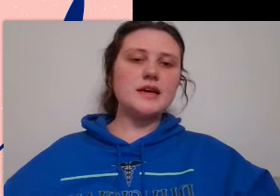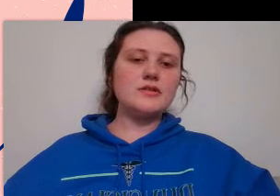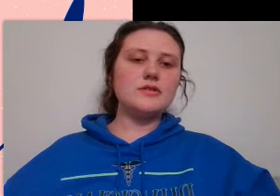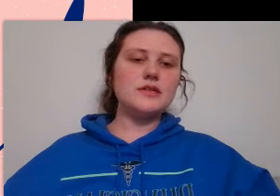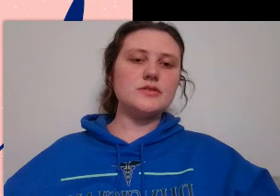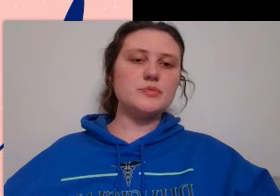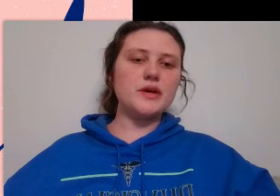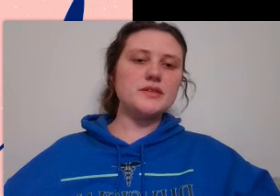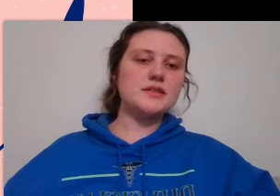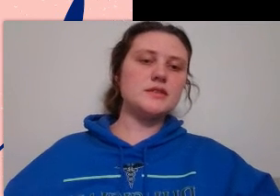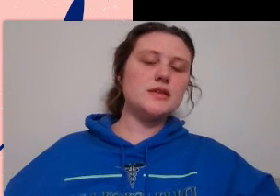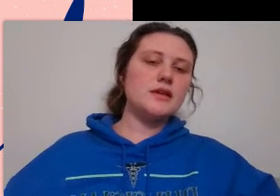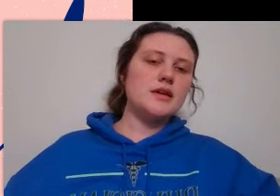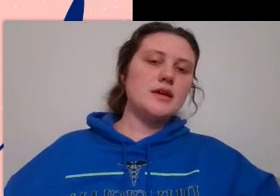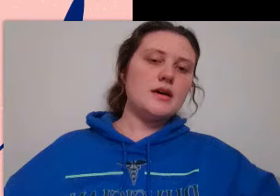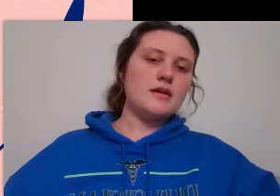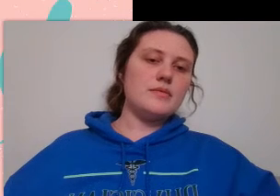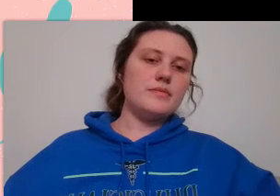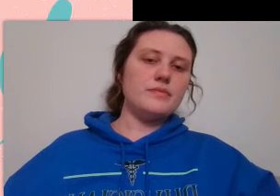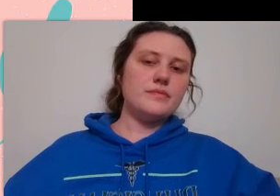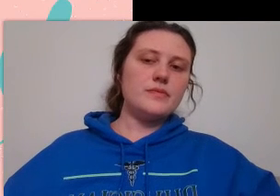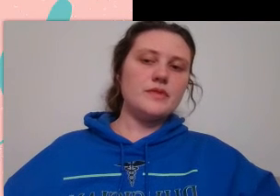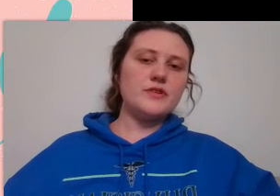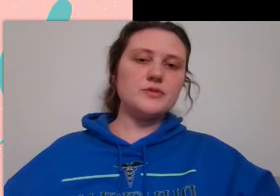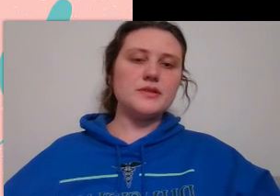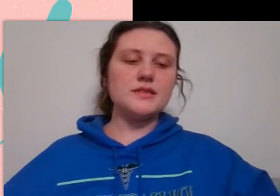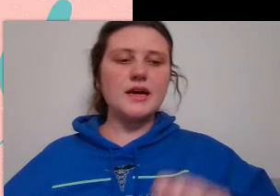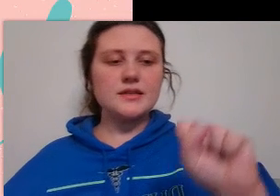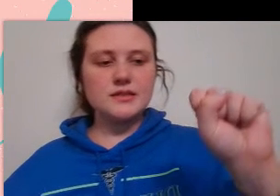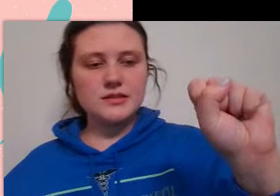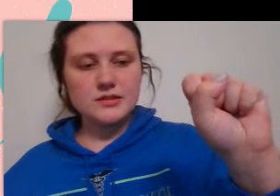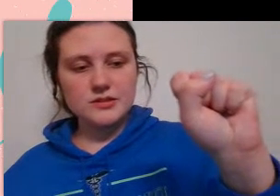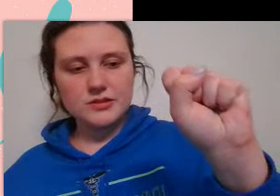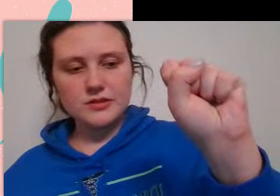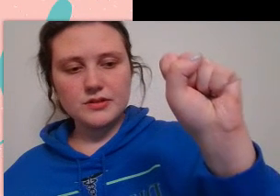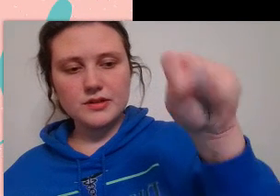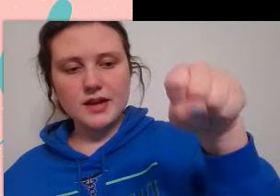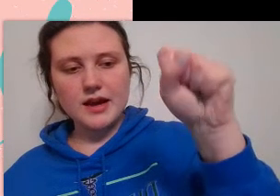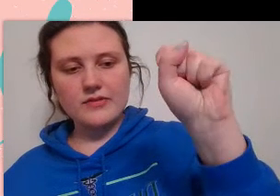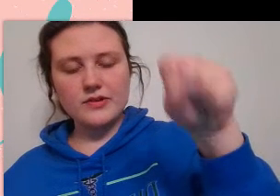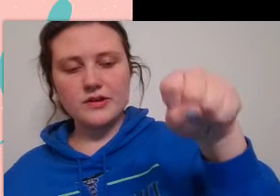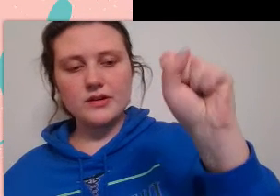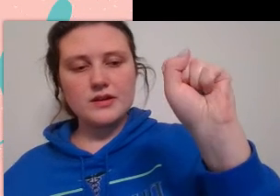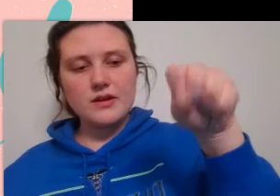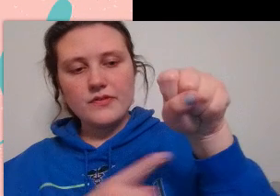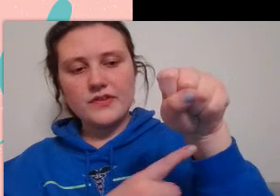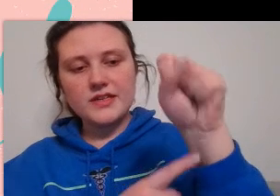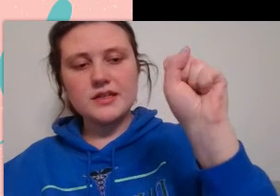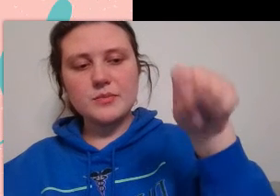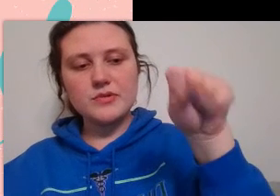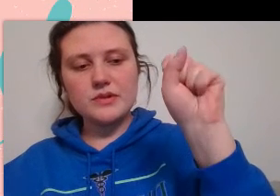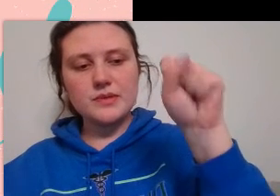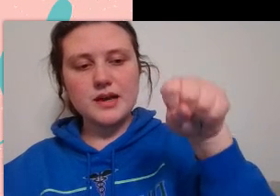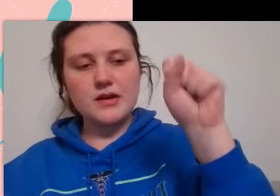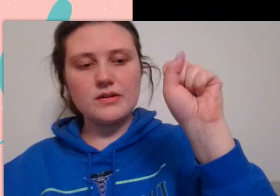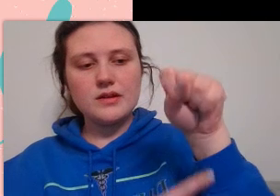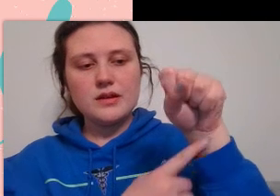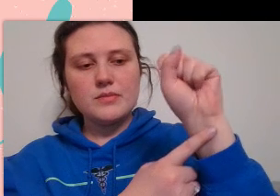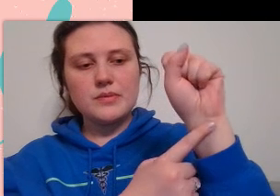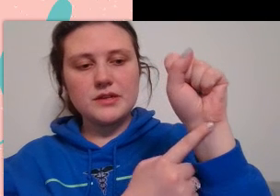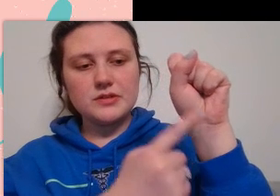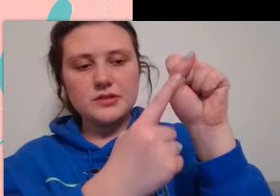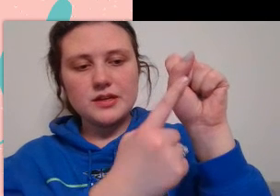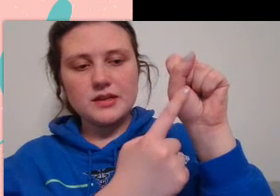our last category is responses. The first one is yes. So you're going to have your fist and then move it up and